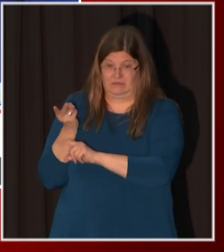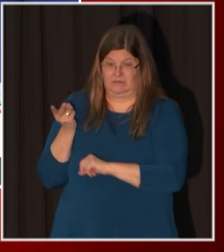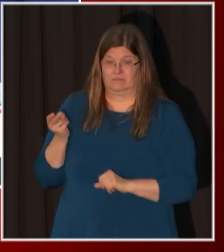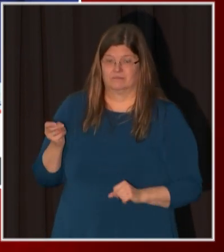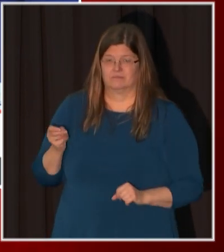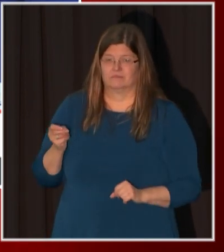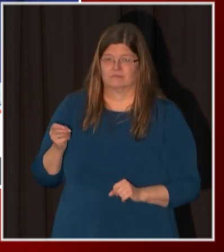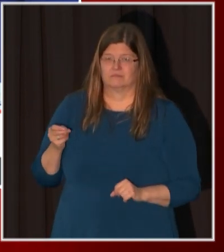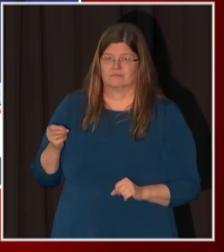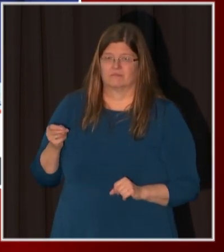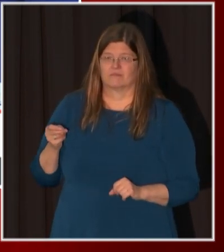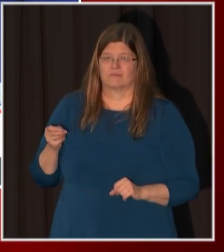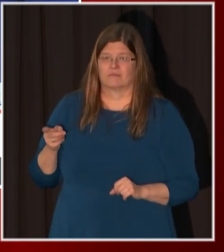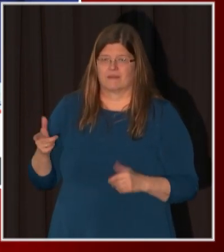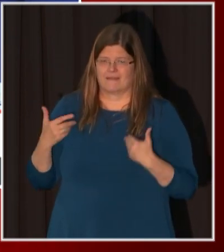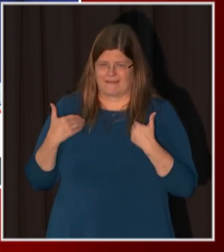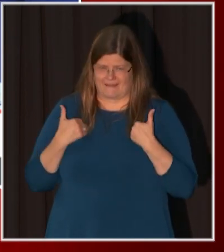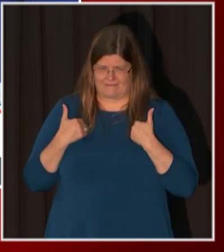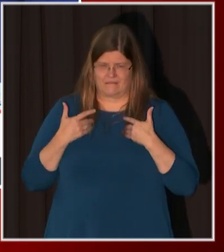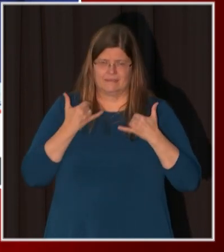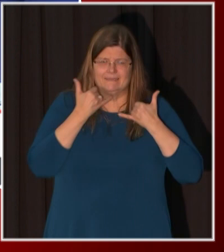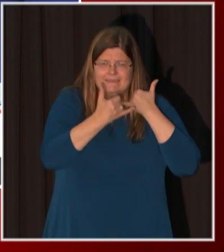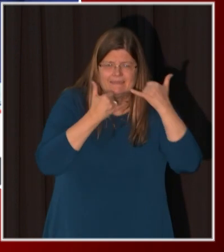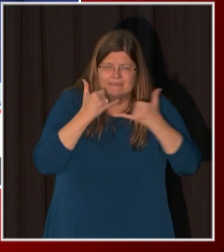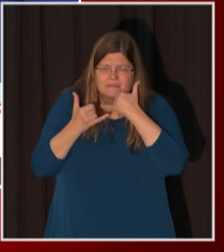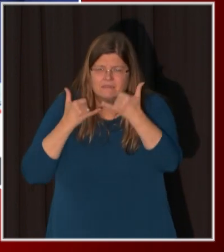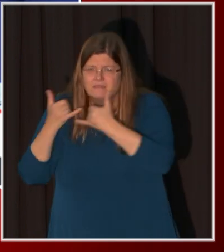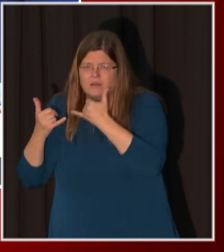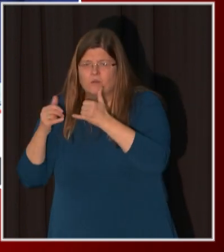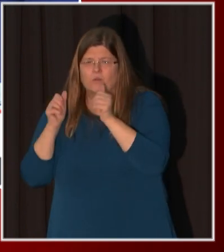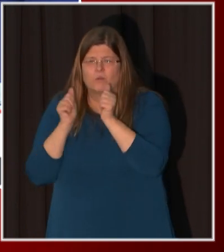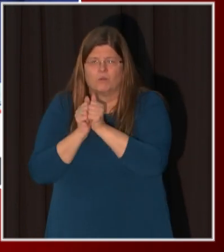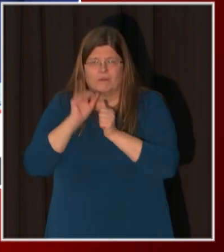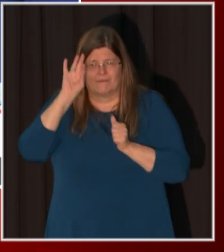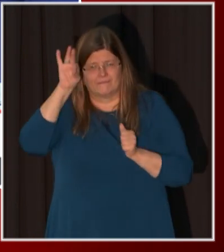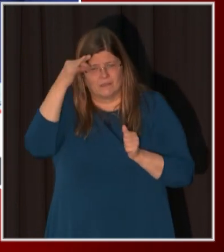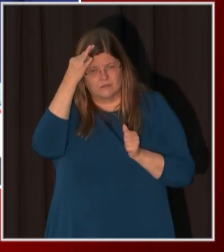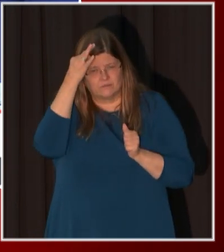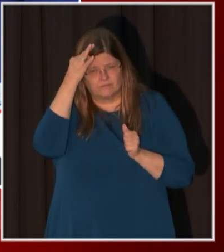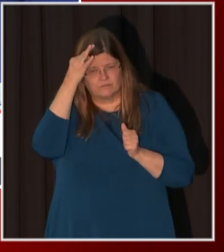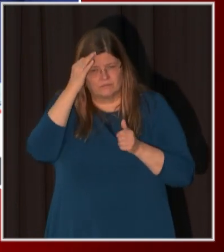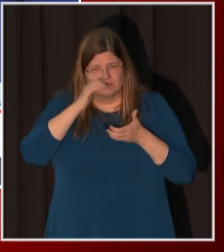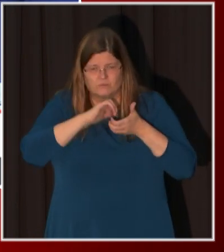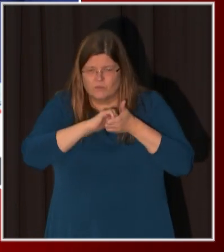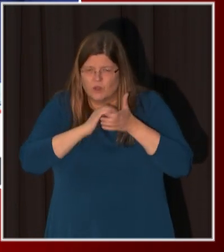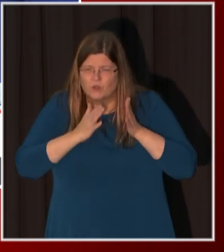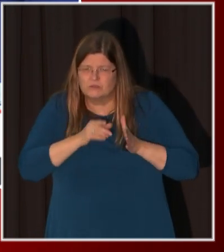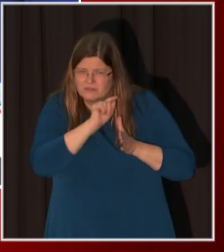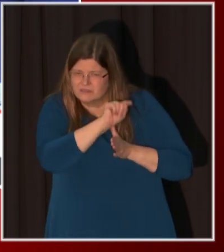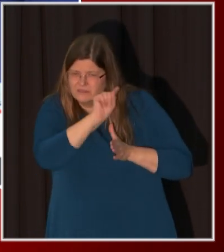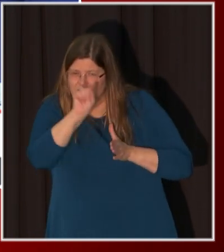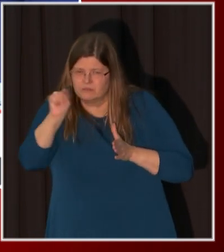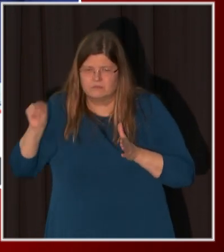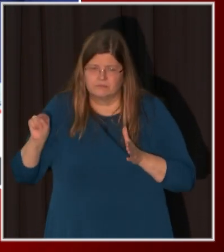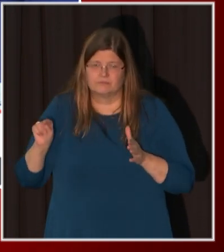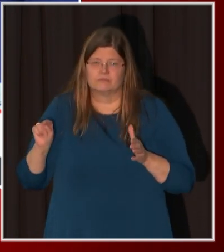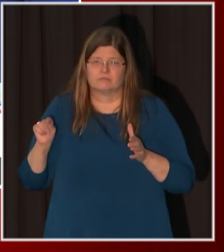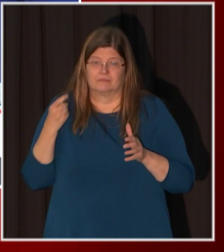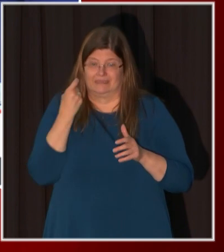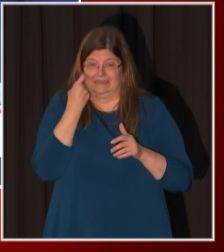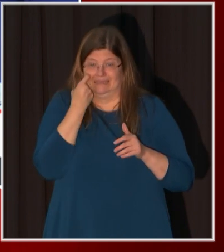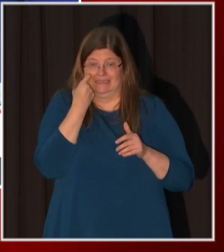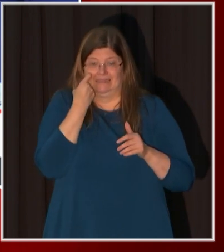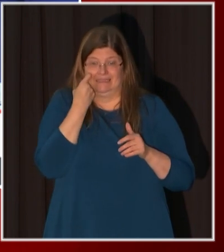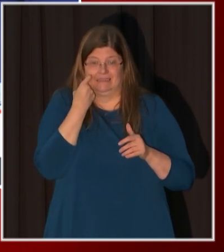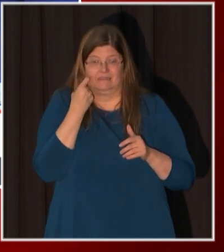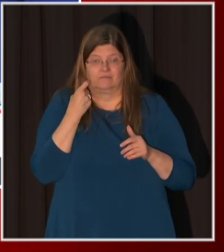regular calls on testing with our federal partners. We also recently had a call